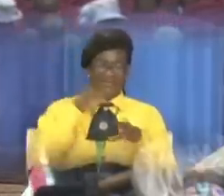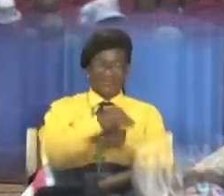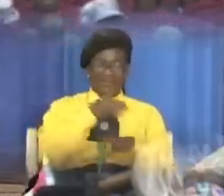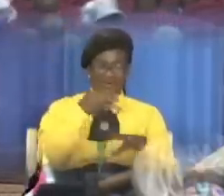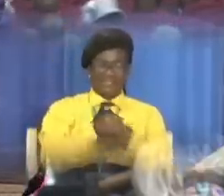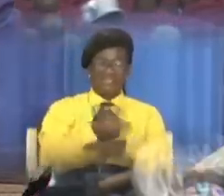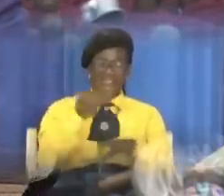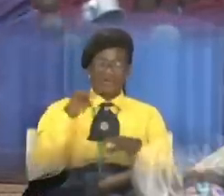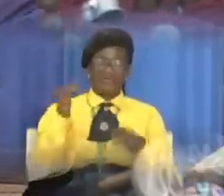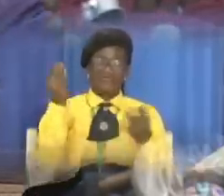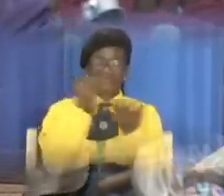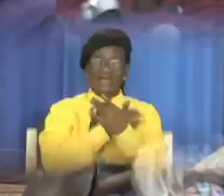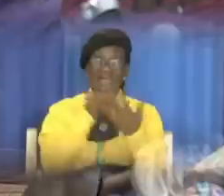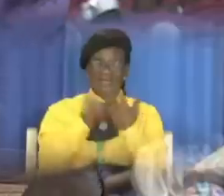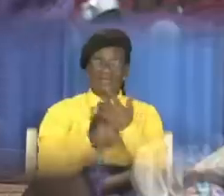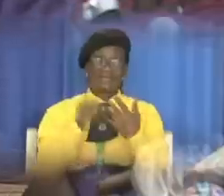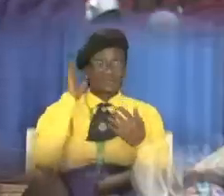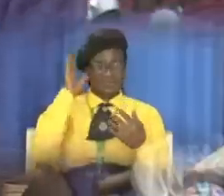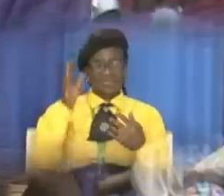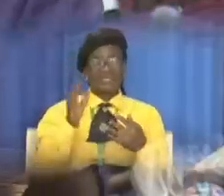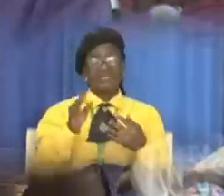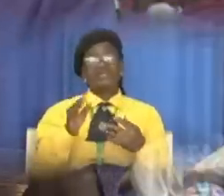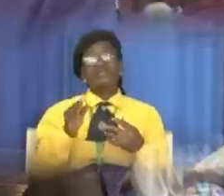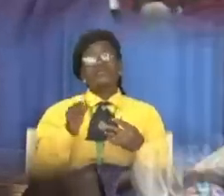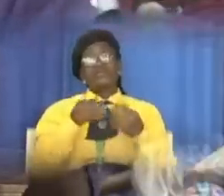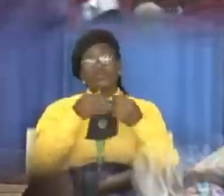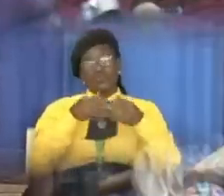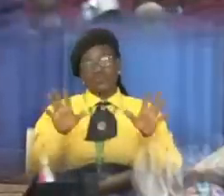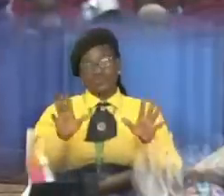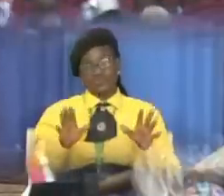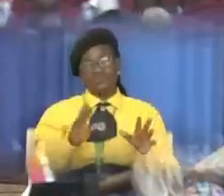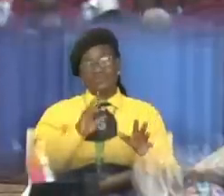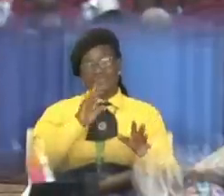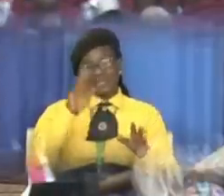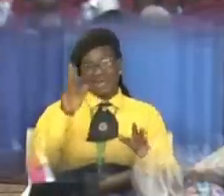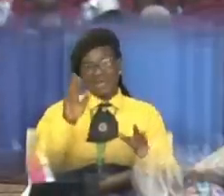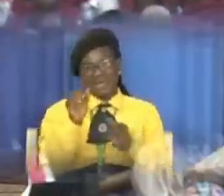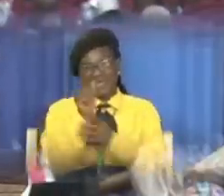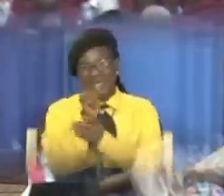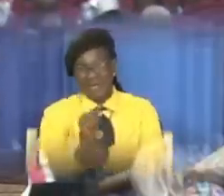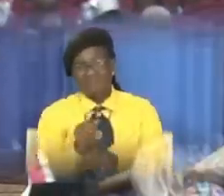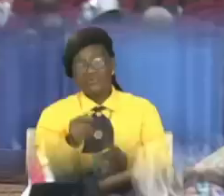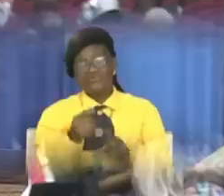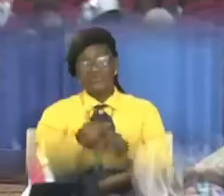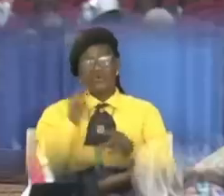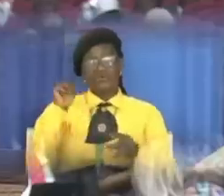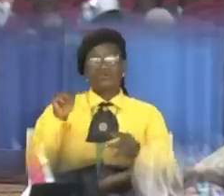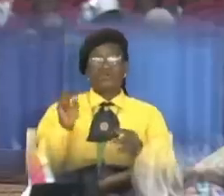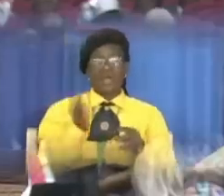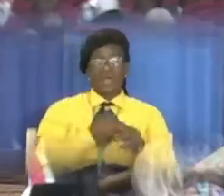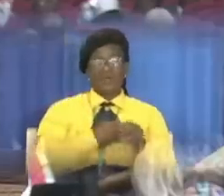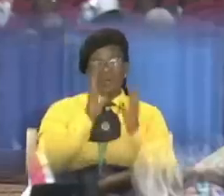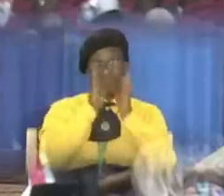on me. So our prayers tonight will be fivefold.